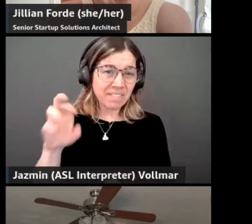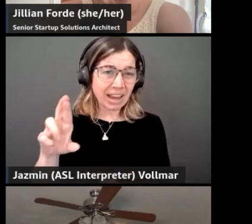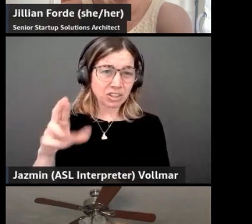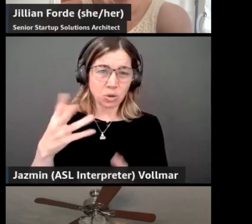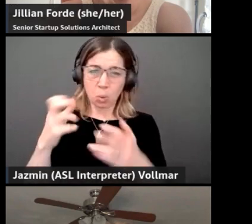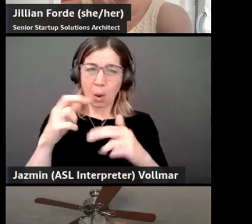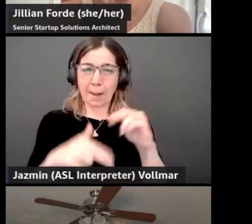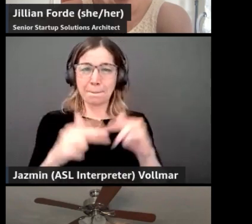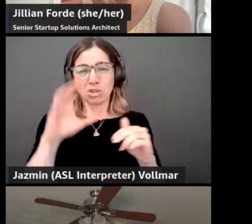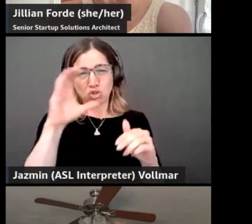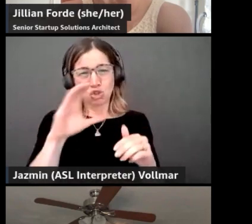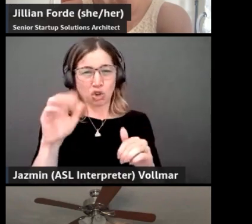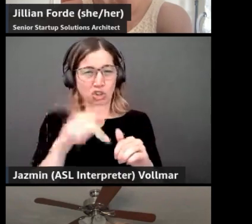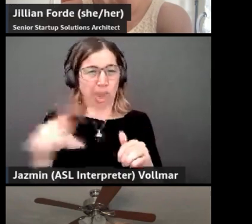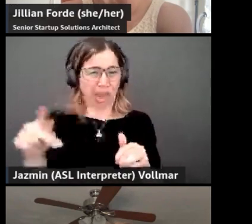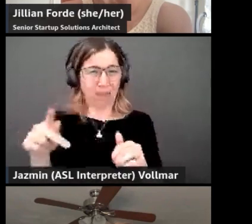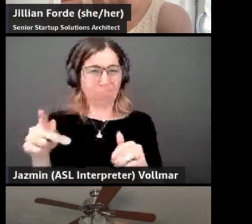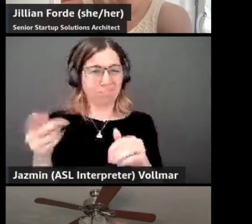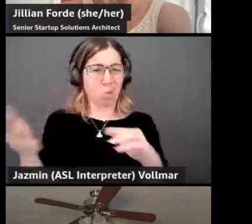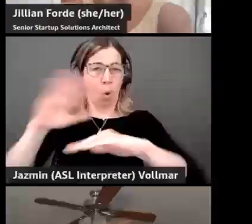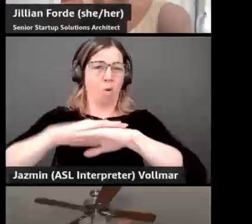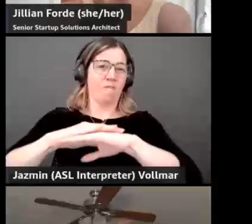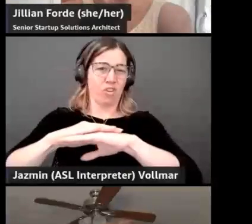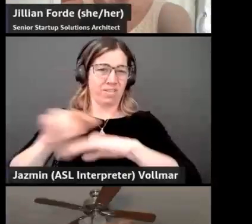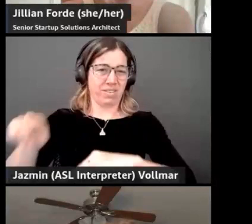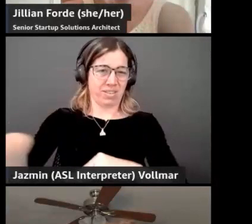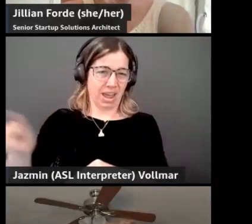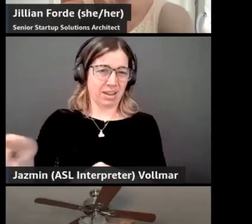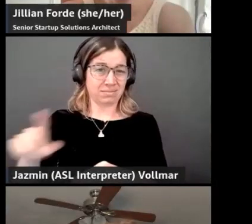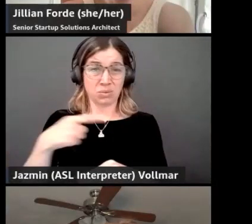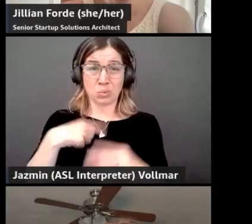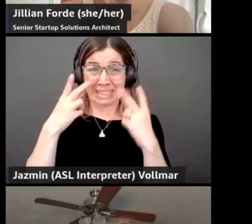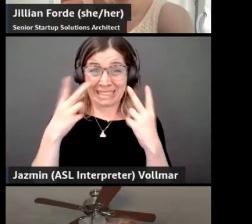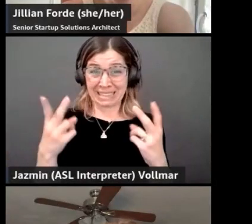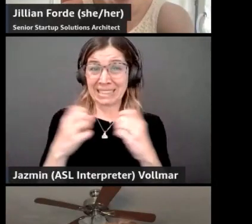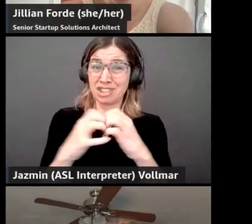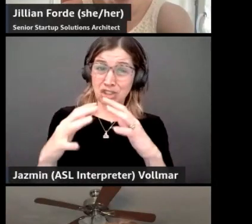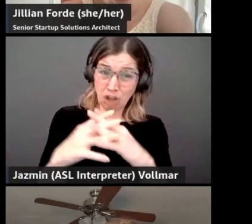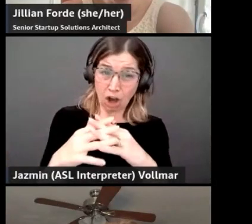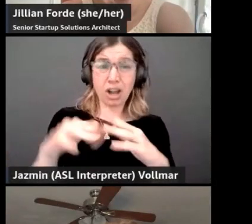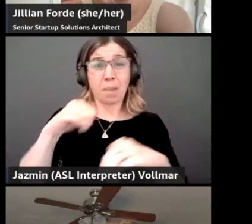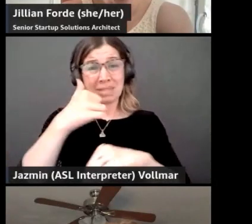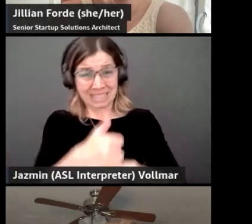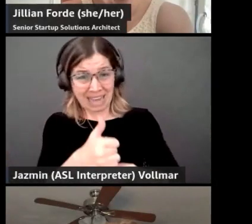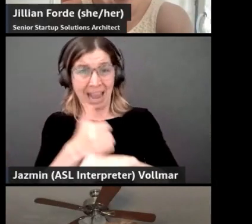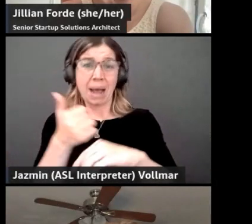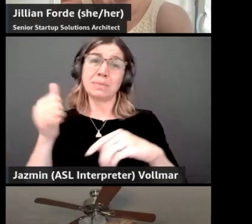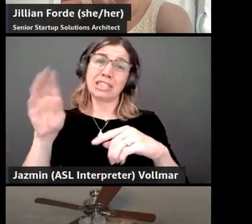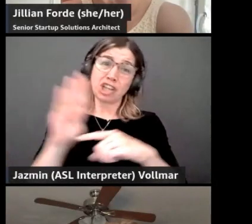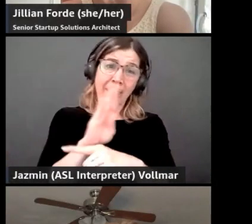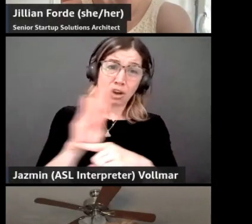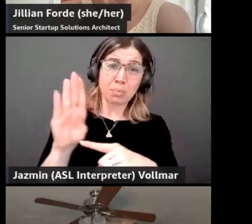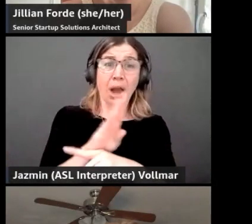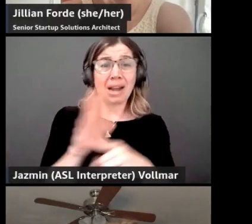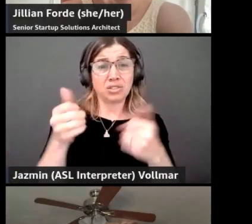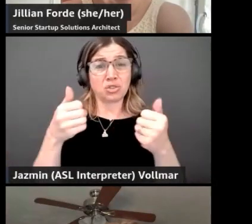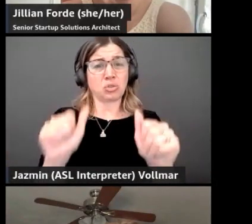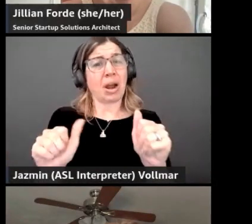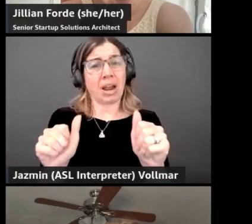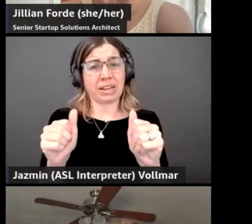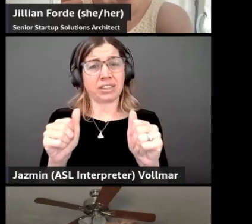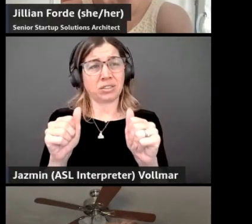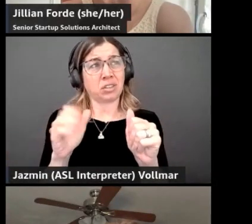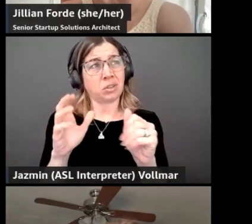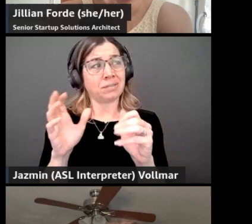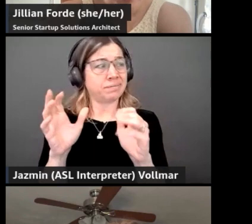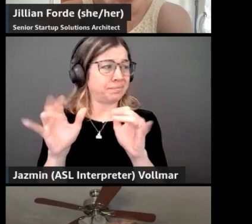over them. And again, this is where we're seeing a lot of startups and established enterprises looking to do with these